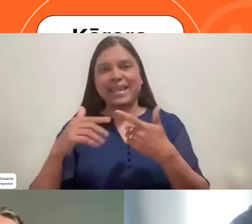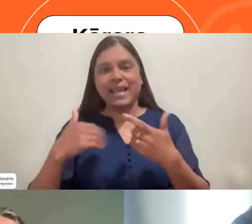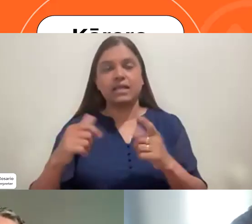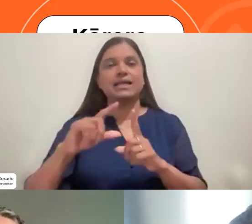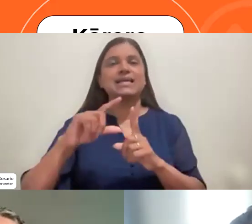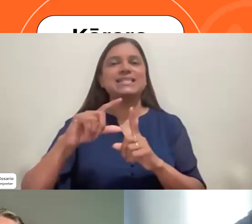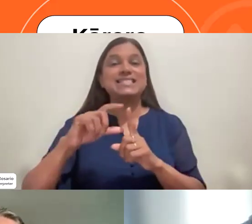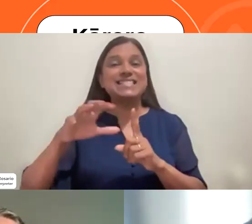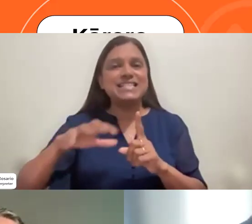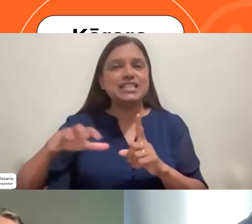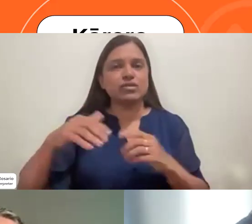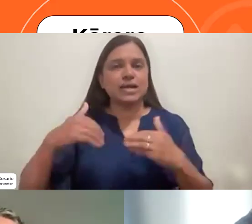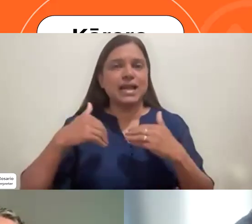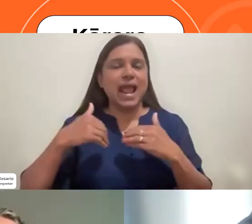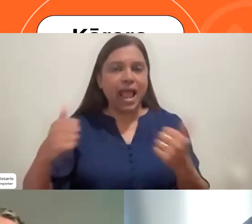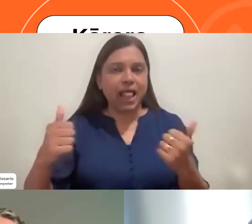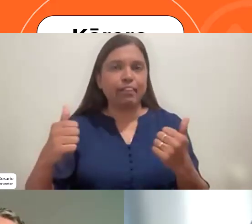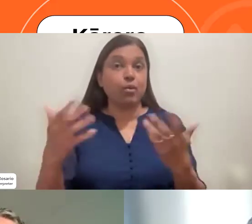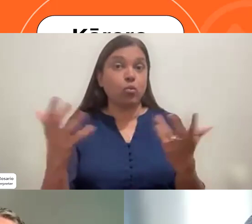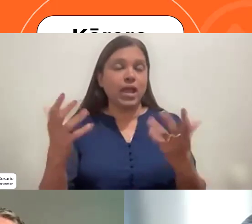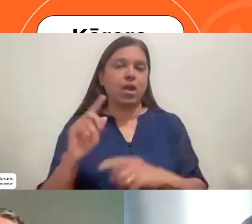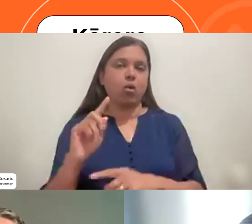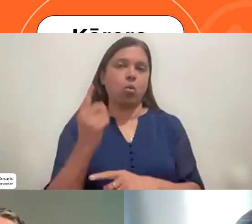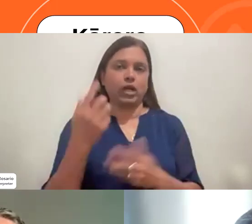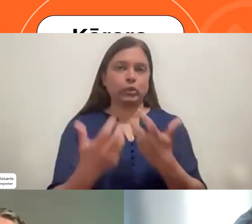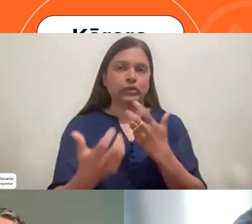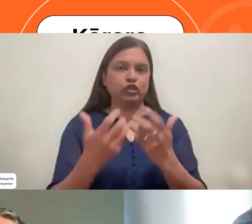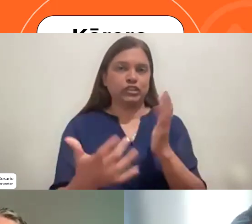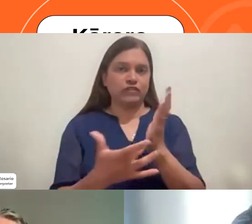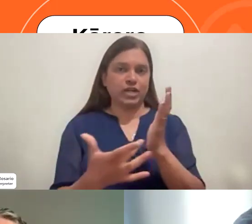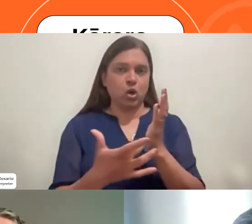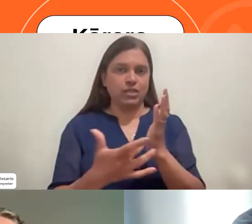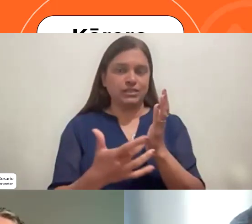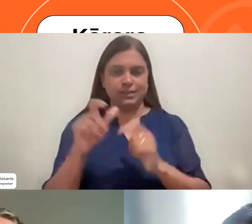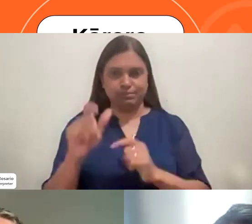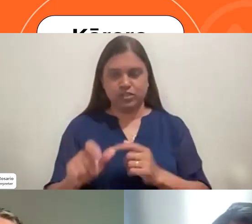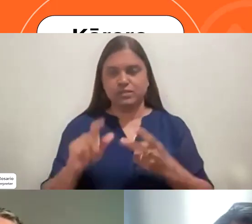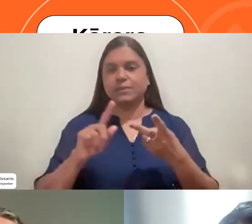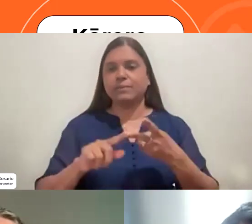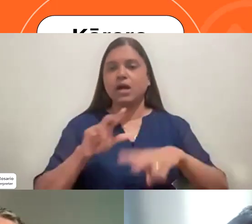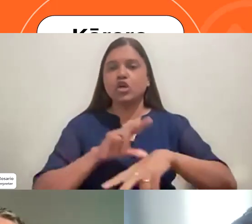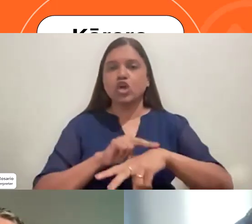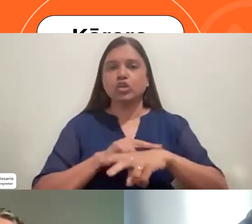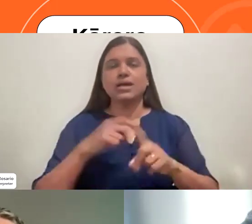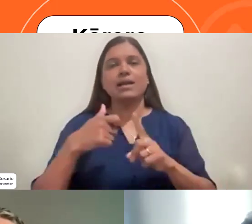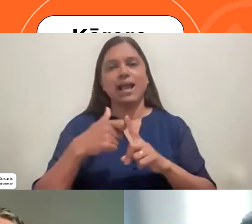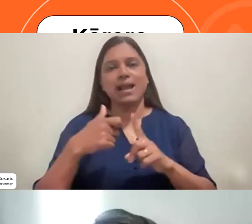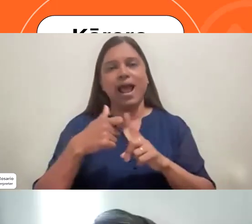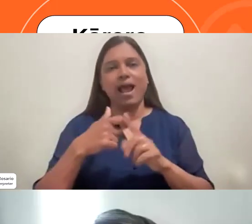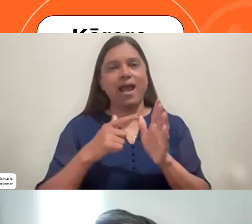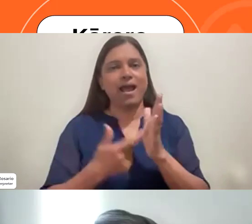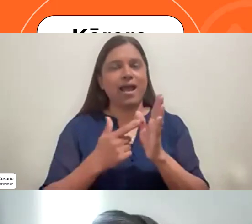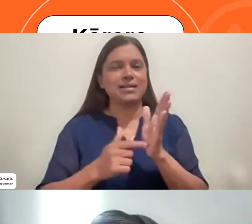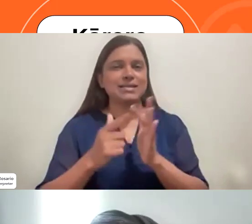Solution Architect for Auckland University of Technology. We have Dr. Kōrero Tauuru,